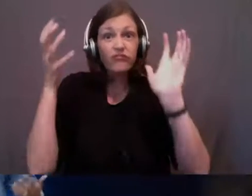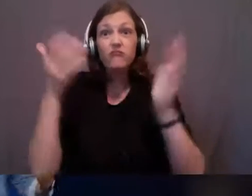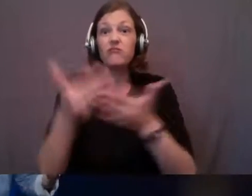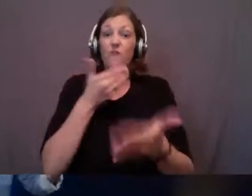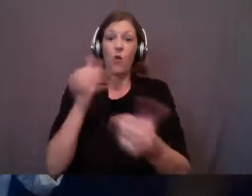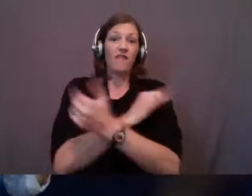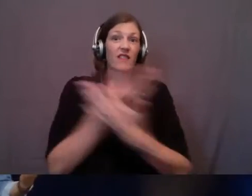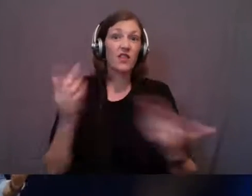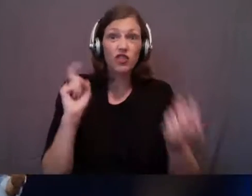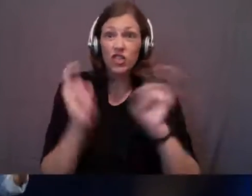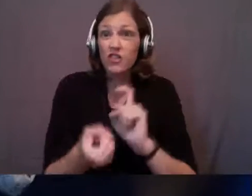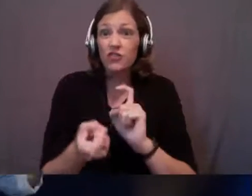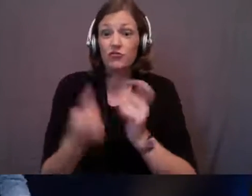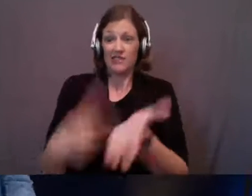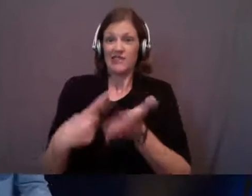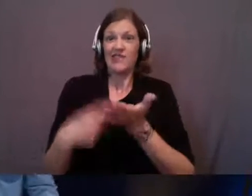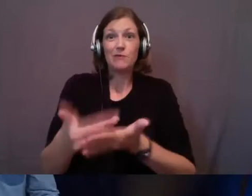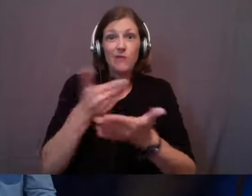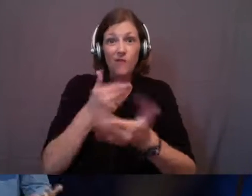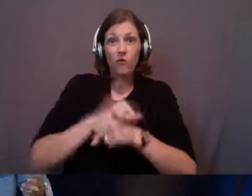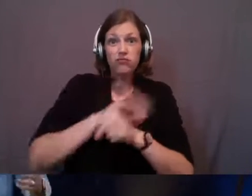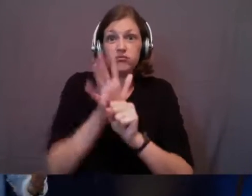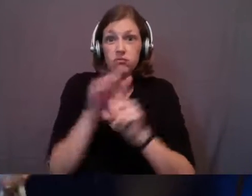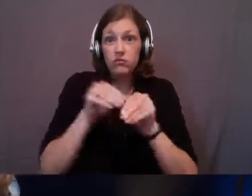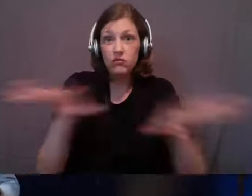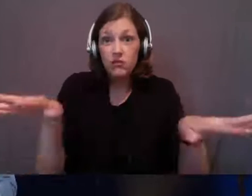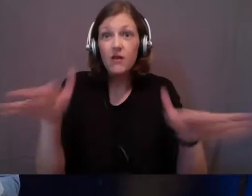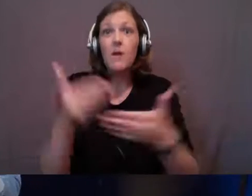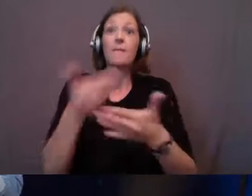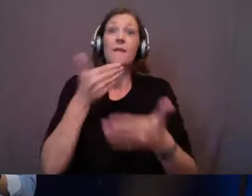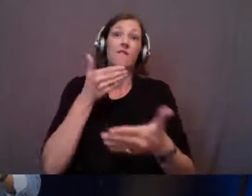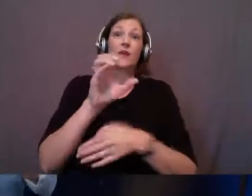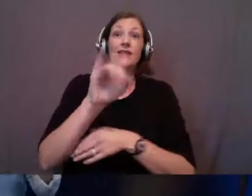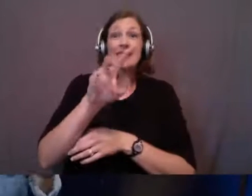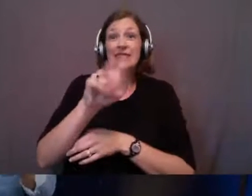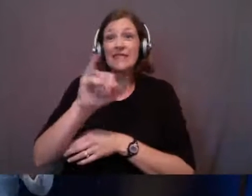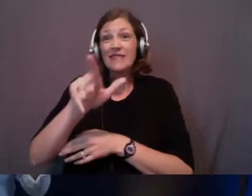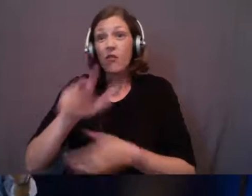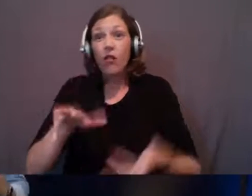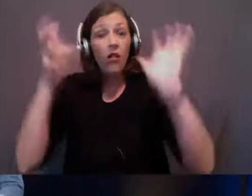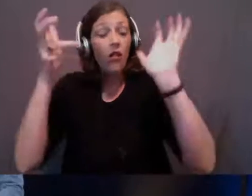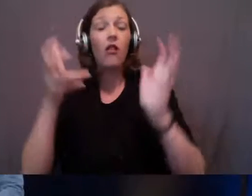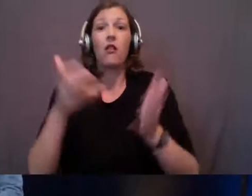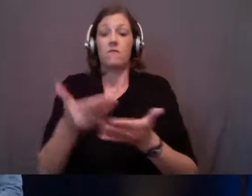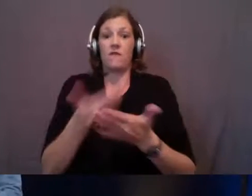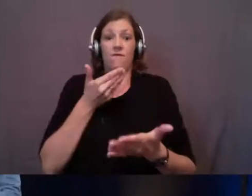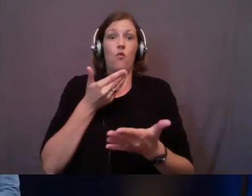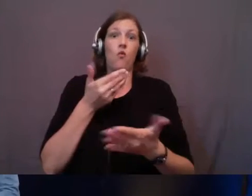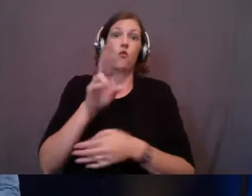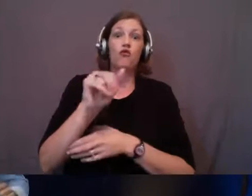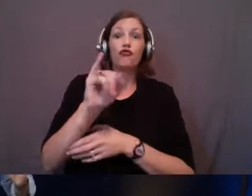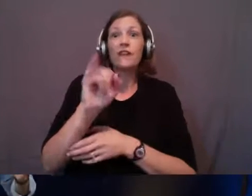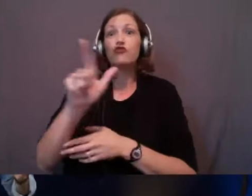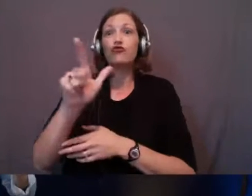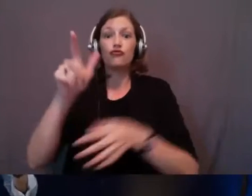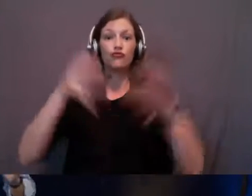change. We talked about this before COVID-19, before civil unrest, before some of the things happening in racial justice in our